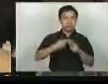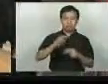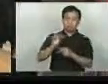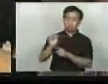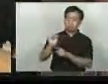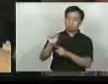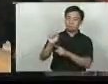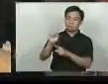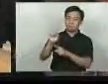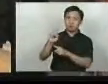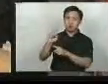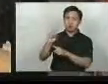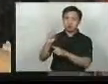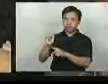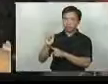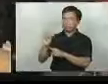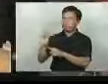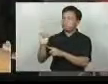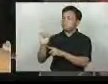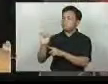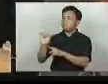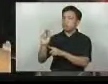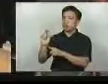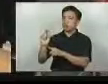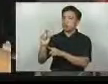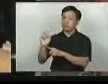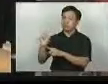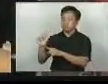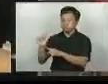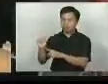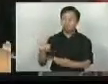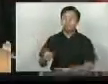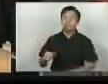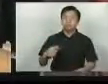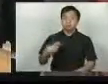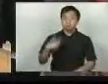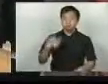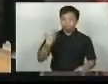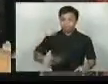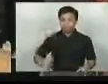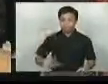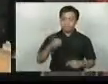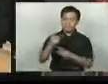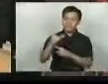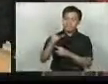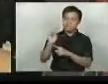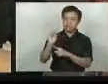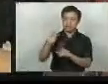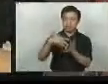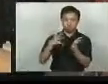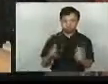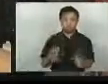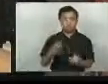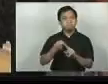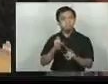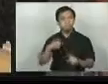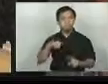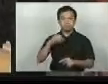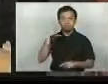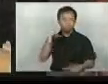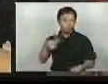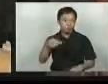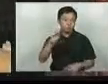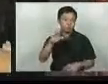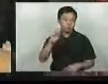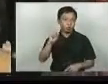an ECE student from Olongapo City, and he's the one for our audience who